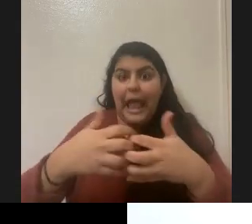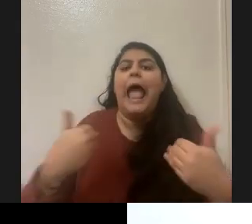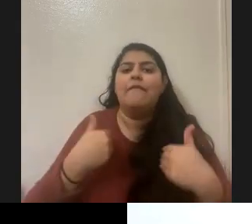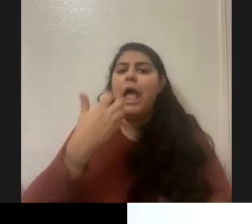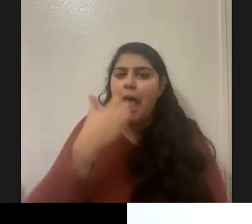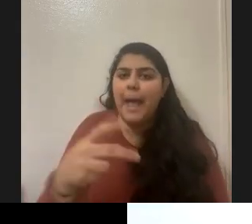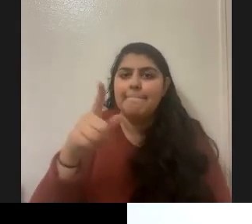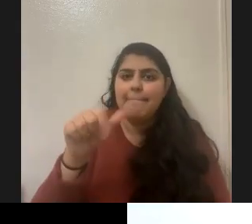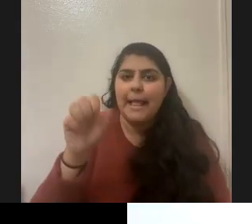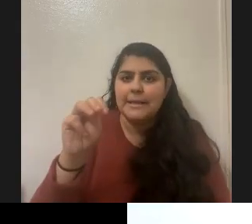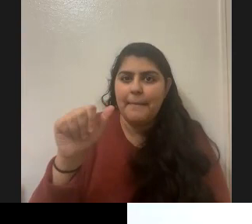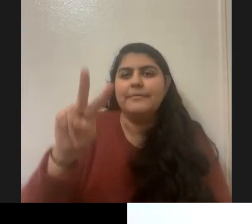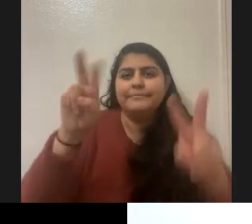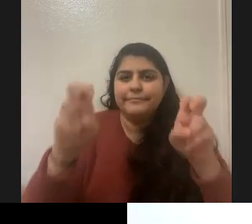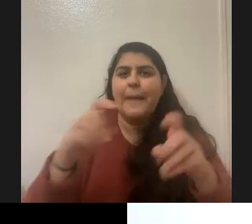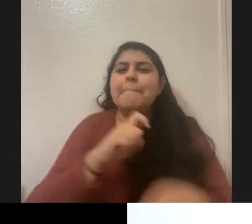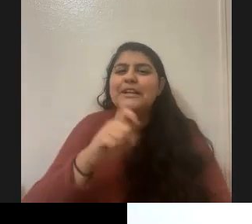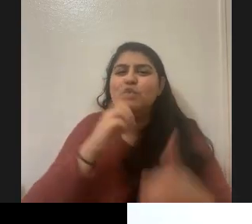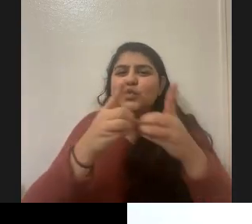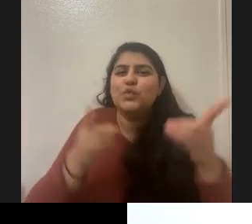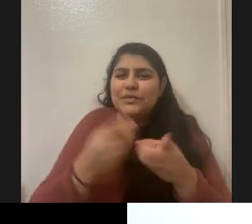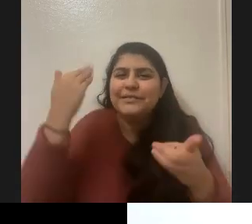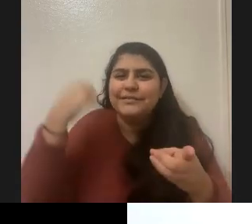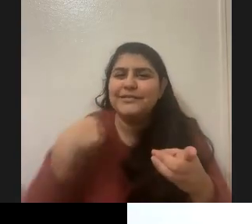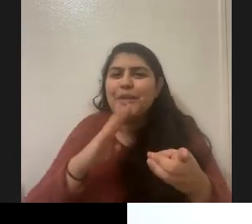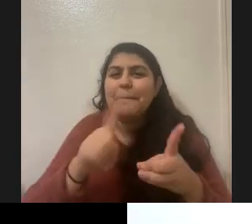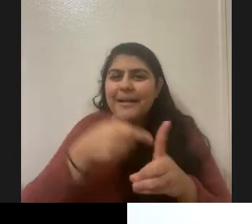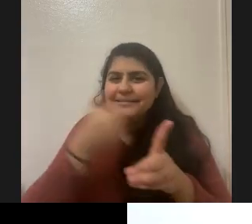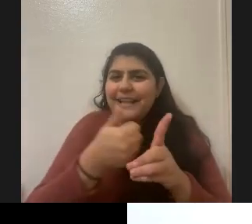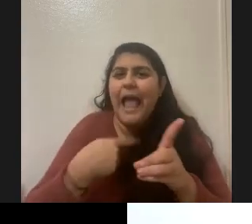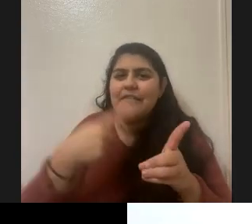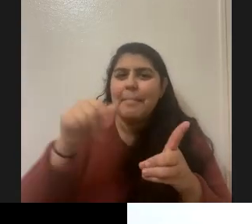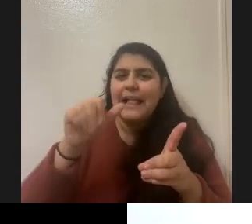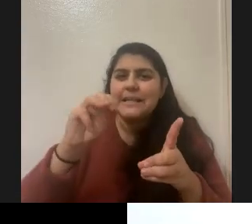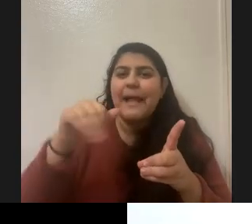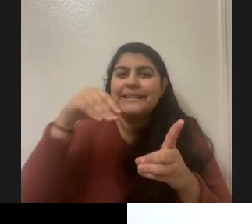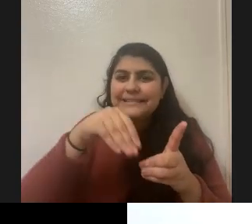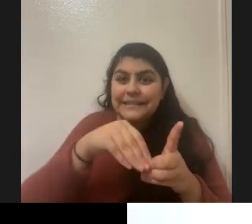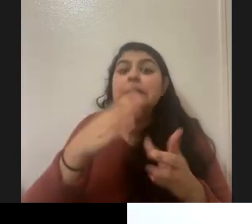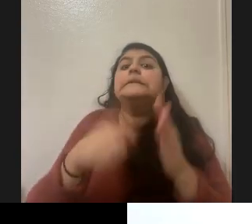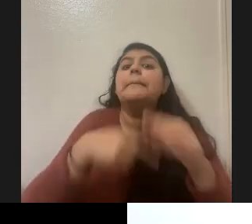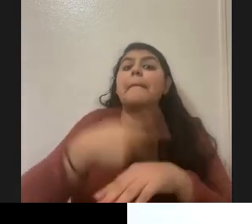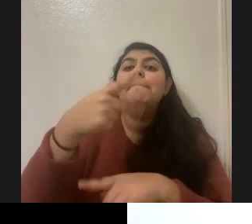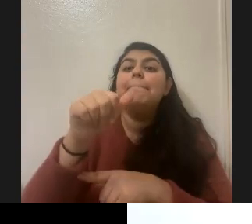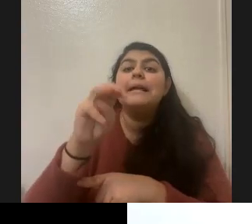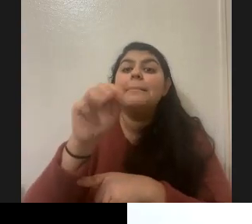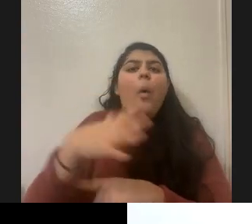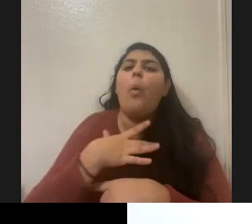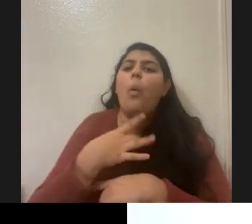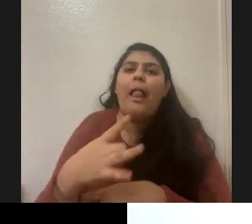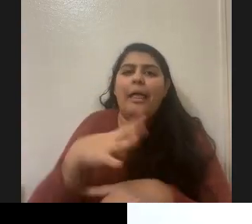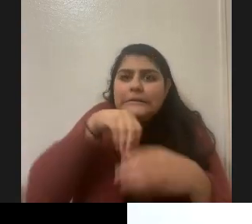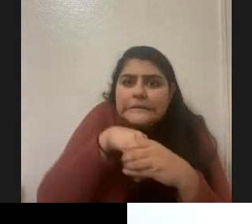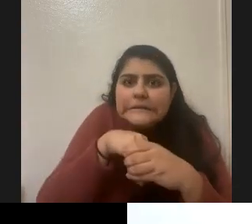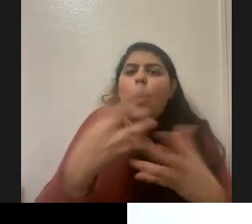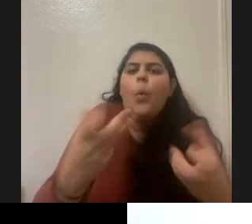that metal donut that has our plasma inside of it. Sometimes the plasma doesn't like to be contained. It's kind of, it wants to run